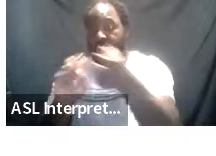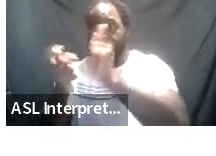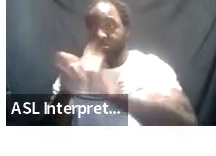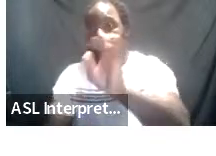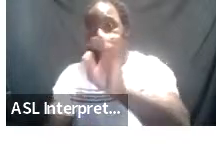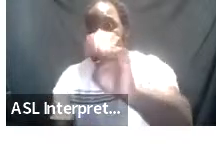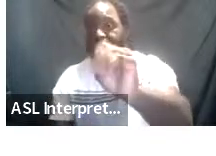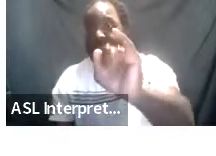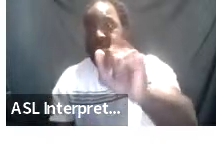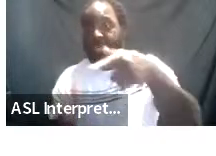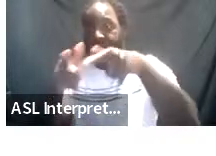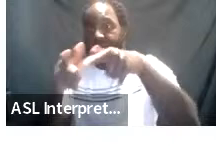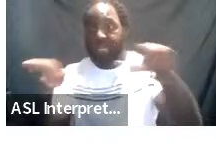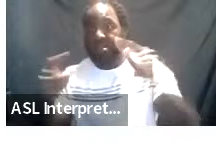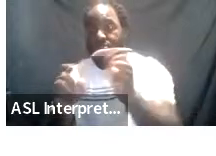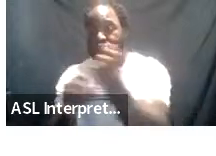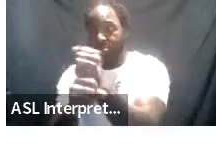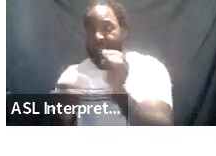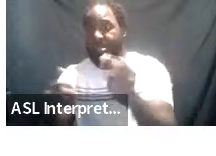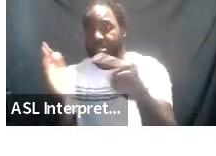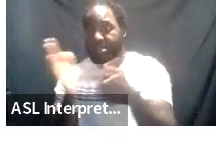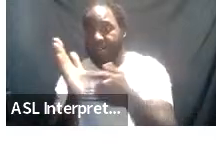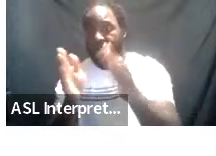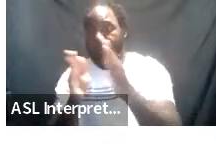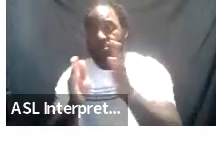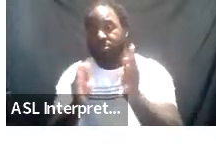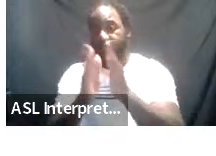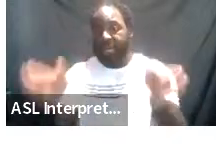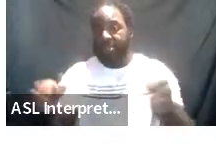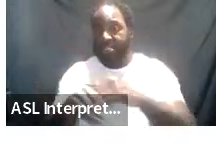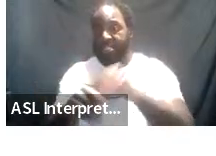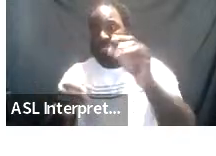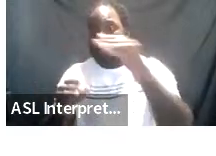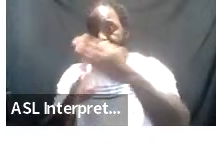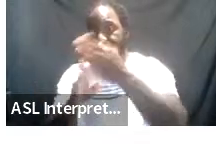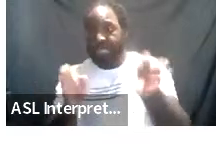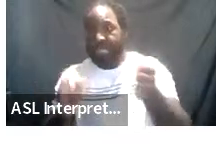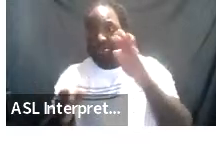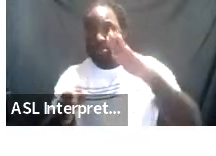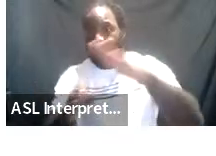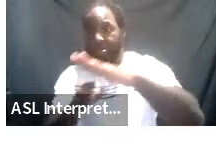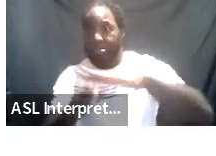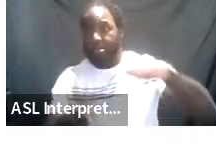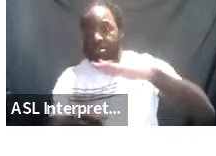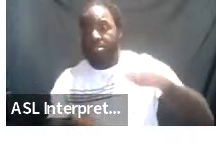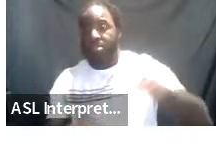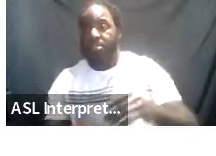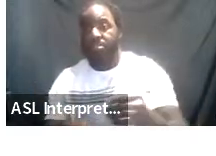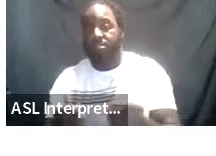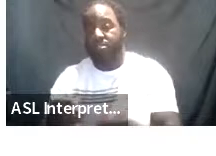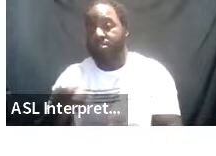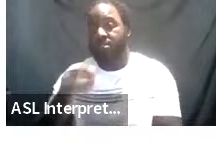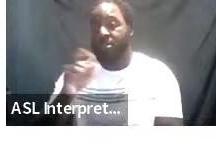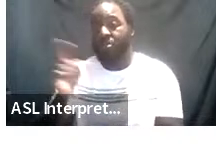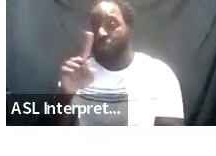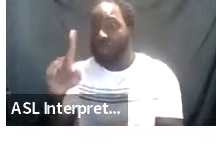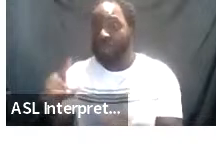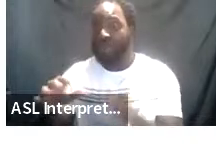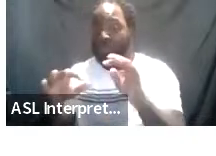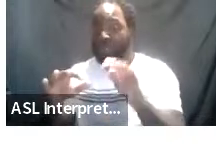that to create real affordable housing in neighborhoods around the city where market rate multifamily production happens.